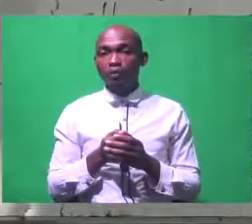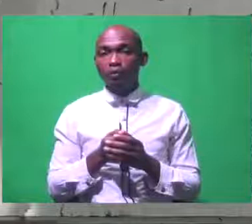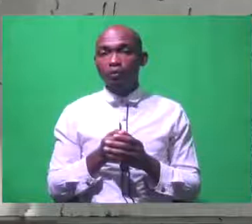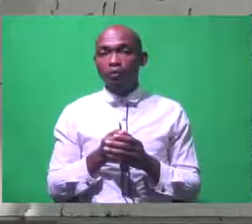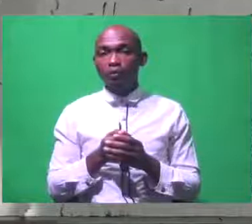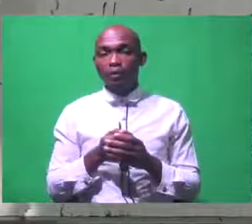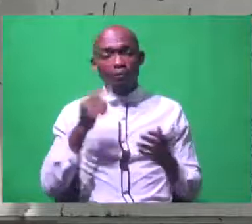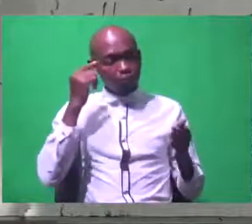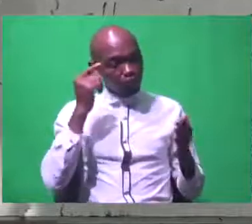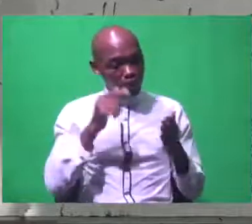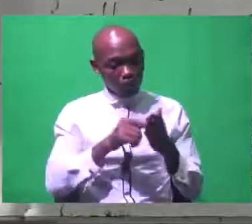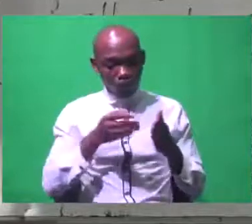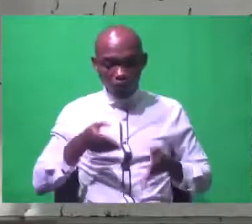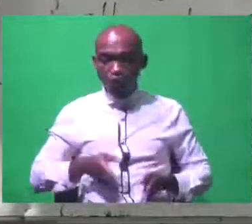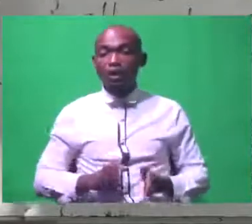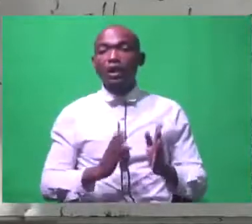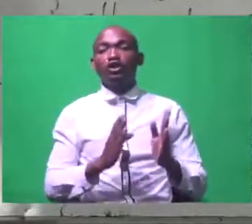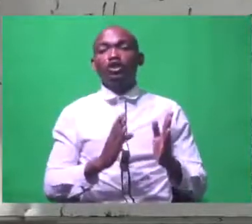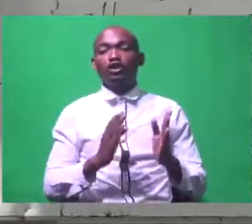means of production.